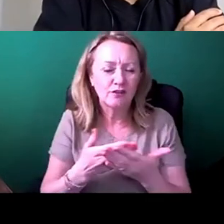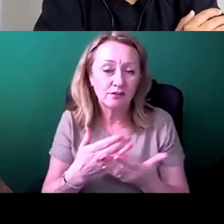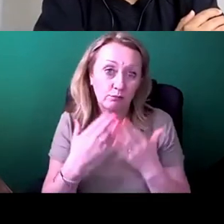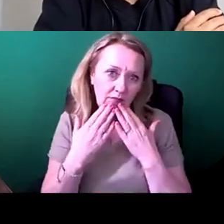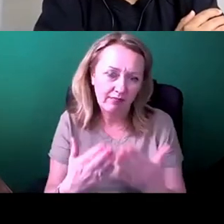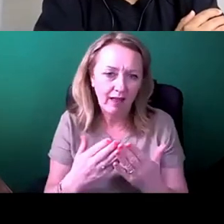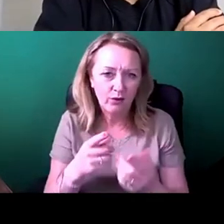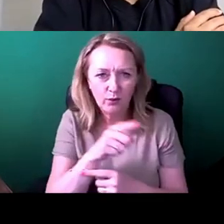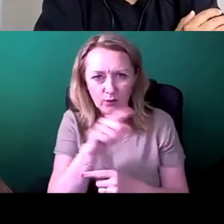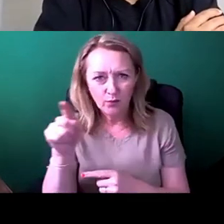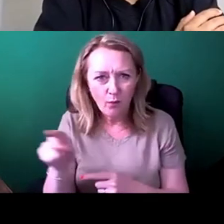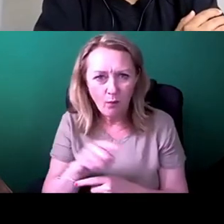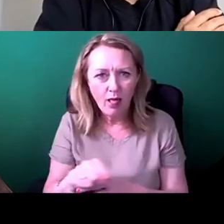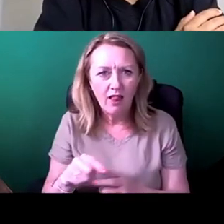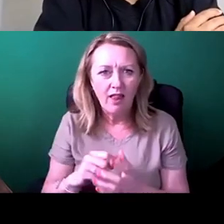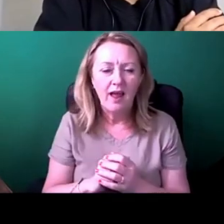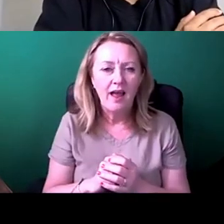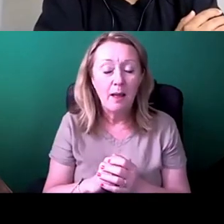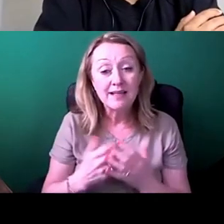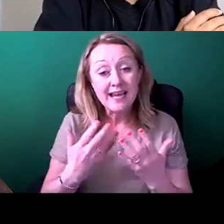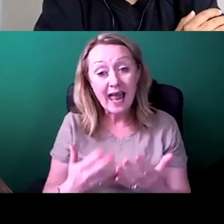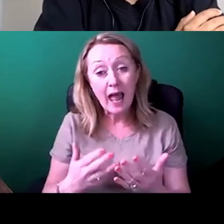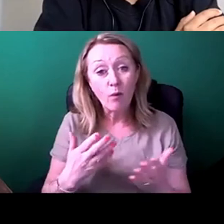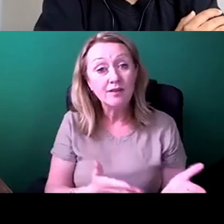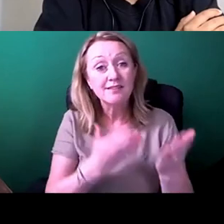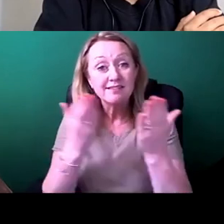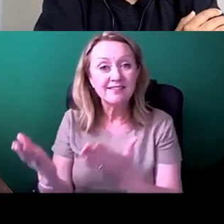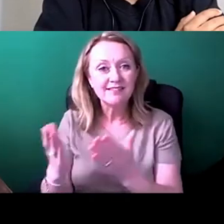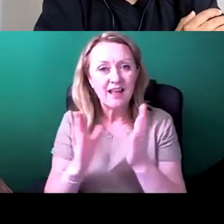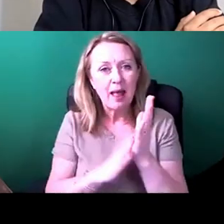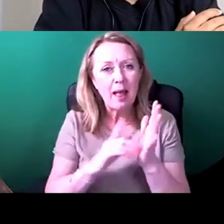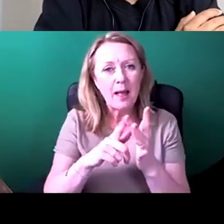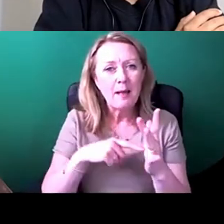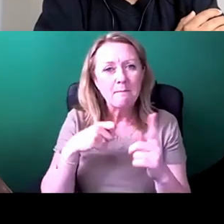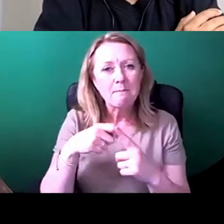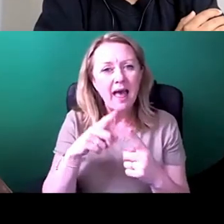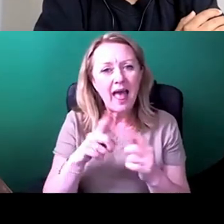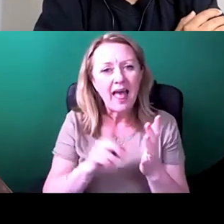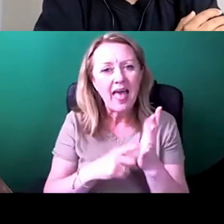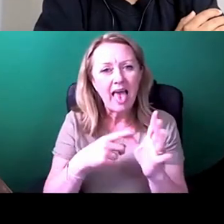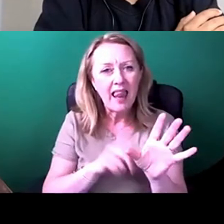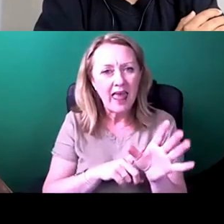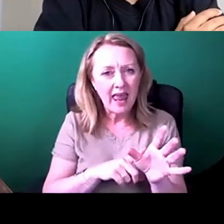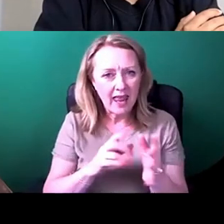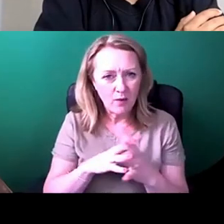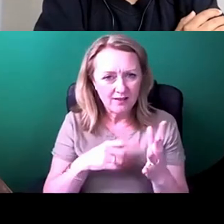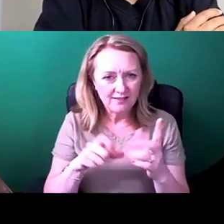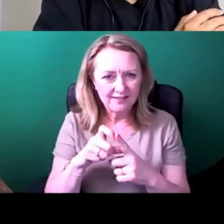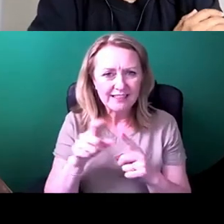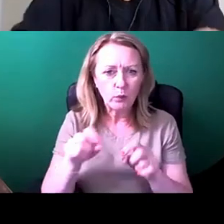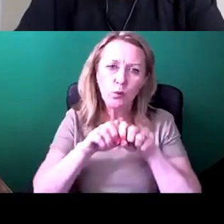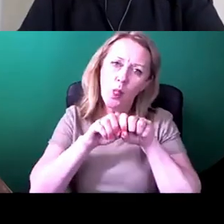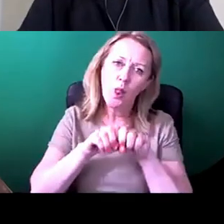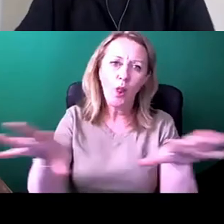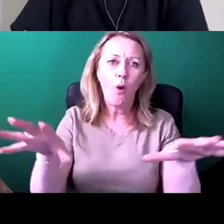come back and thank you properly later. But now it's over to Mike Laywood, who is going to launch the